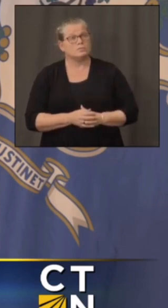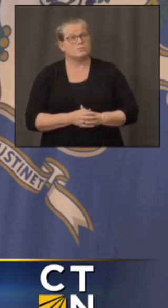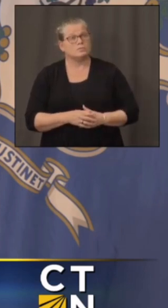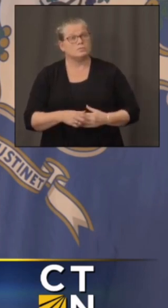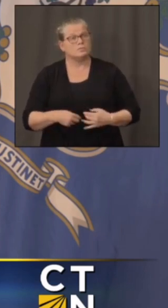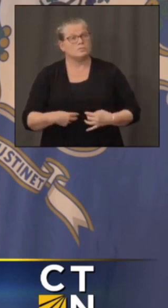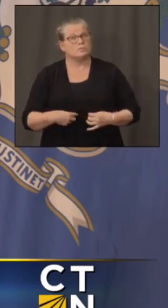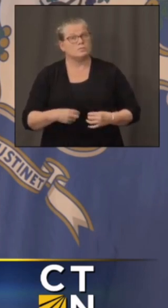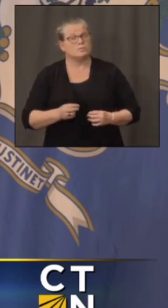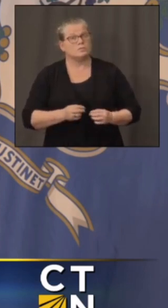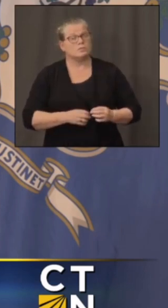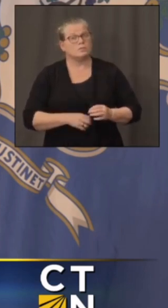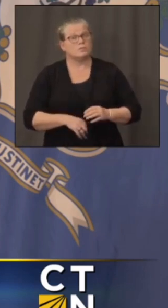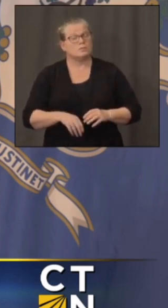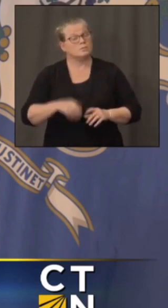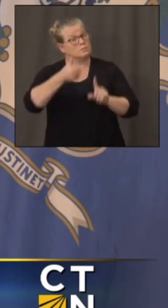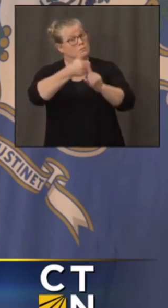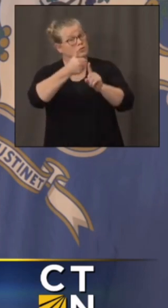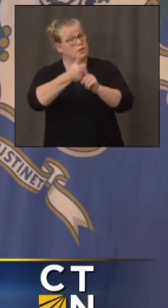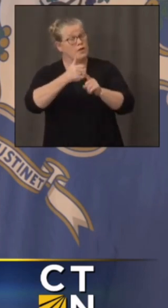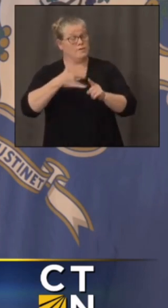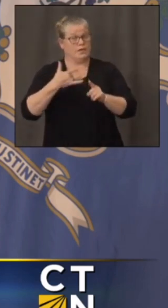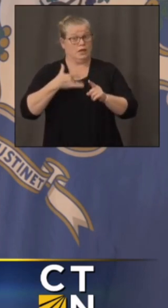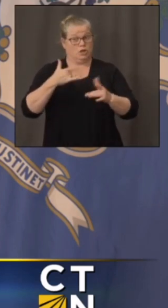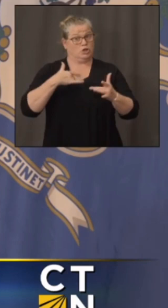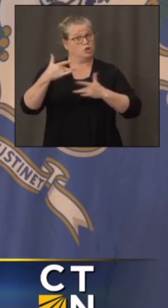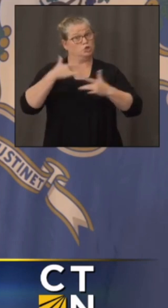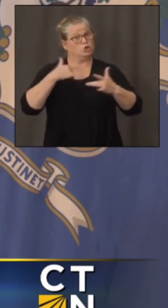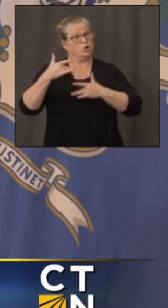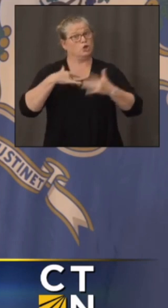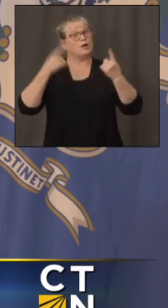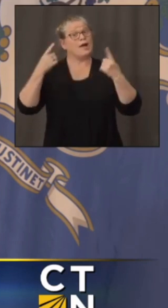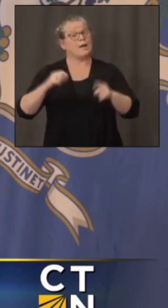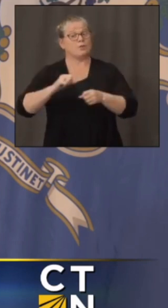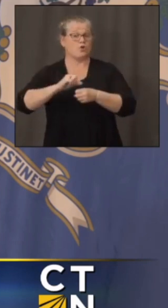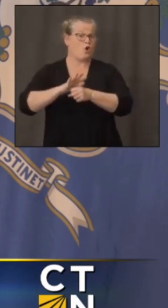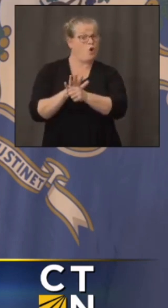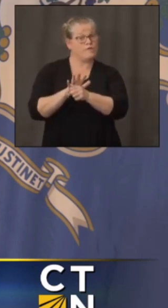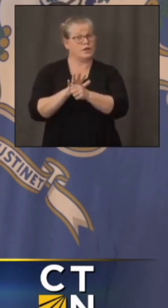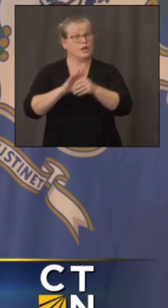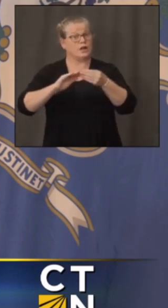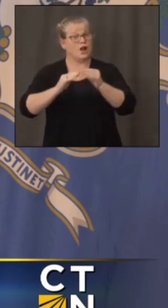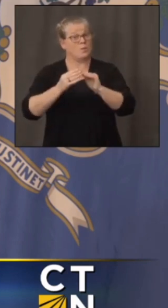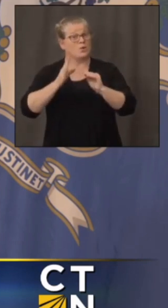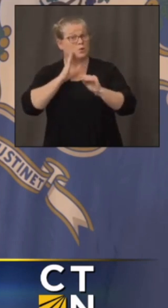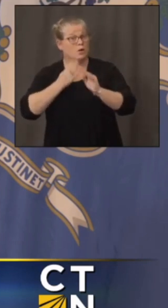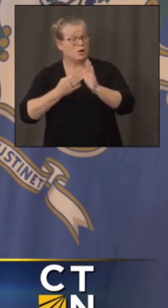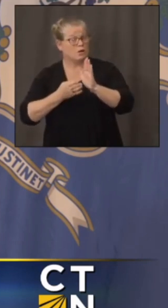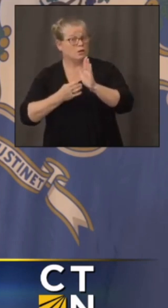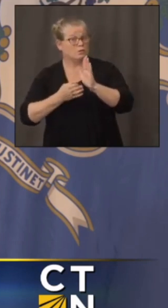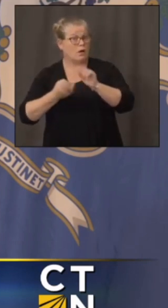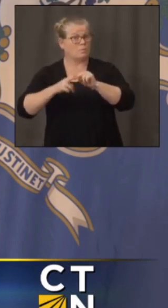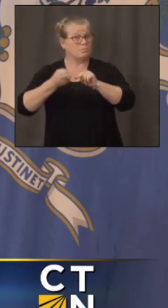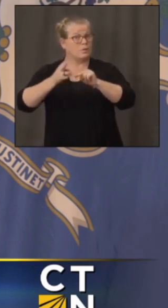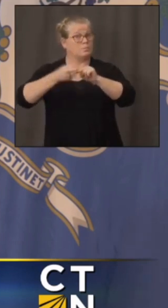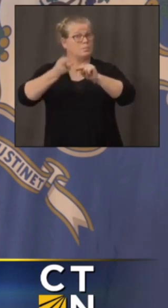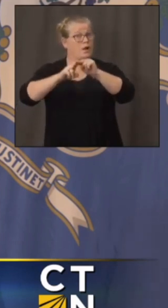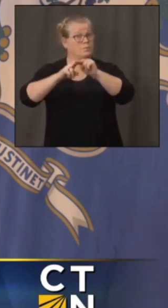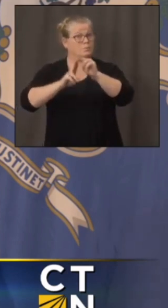as a result of this storm and its widespread outages and the lengthy restoration